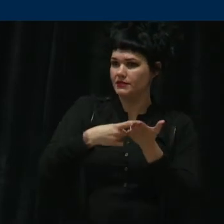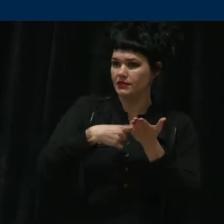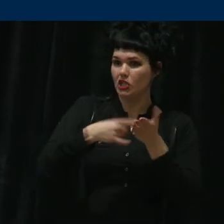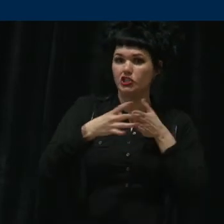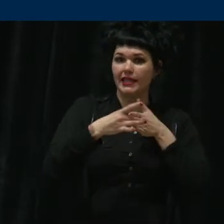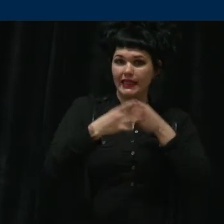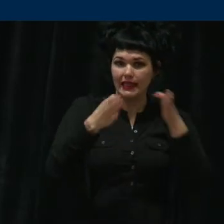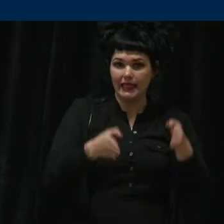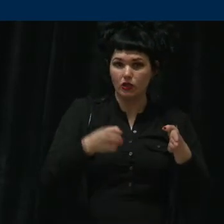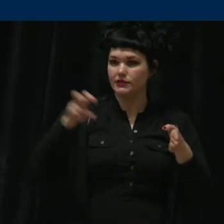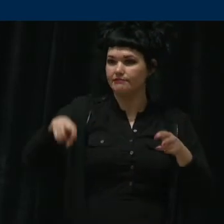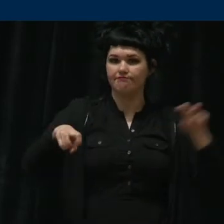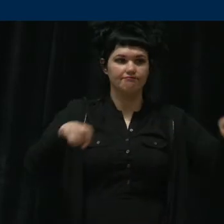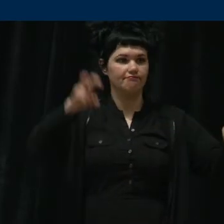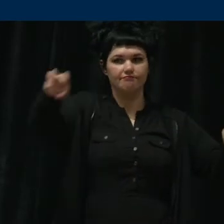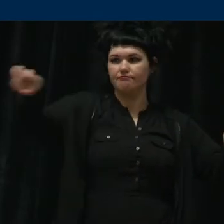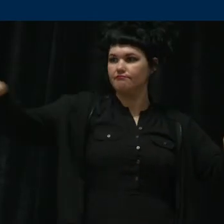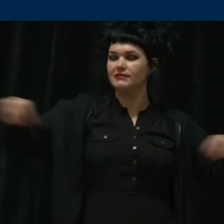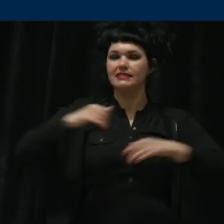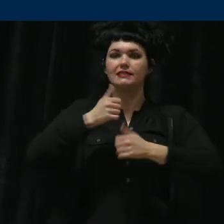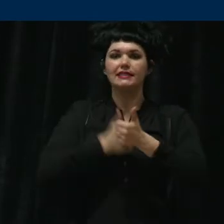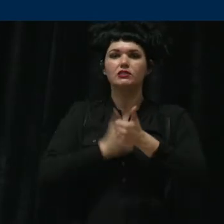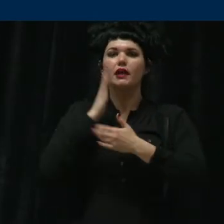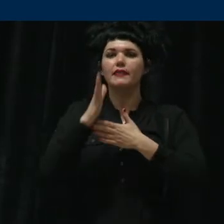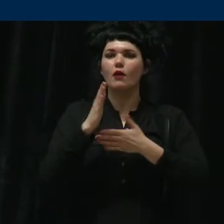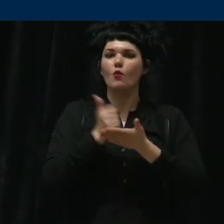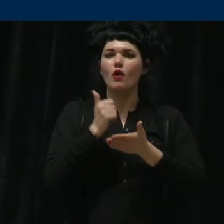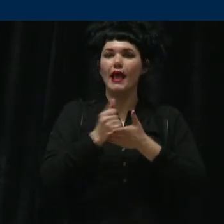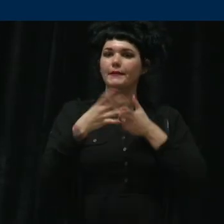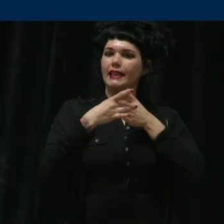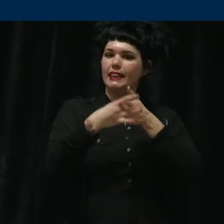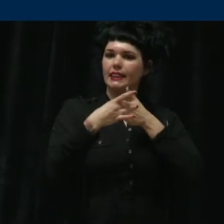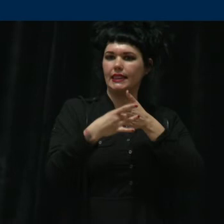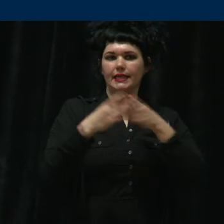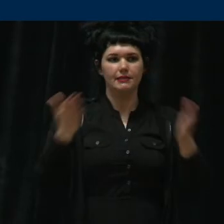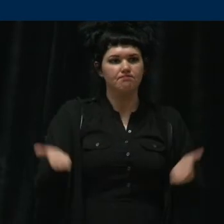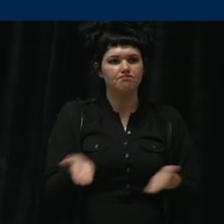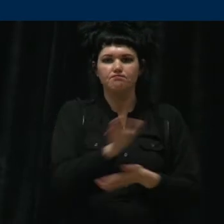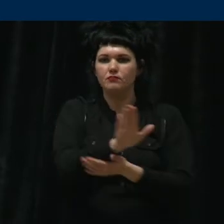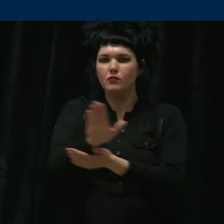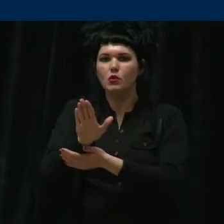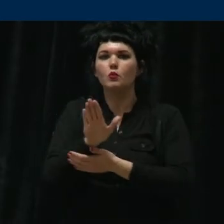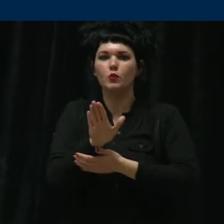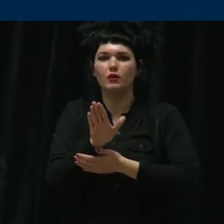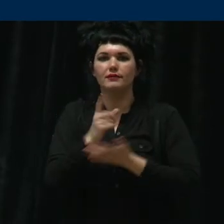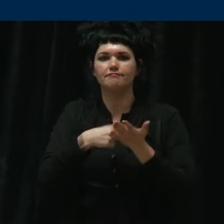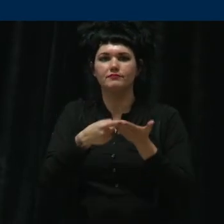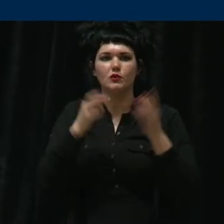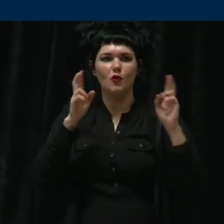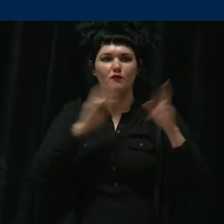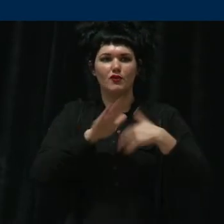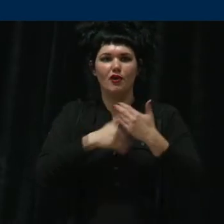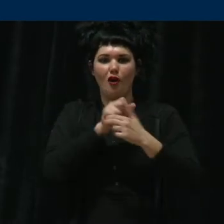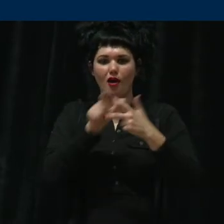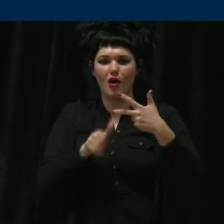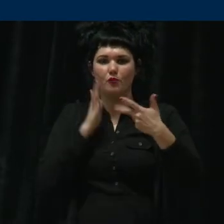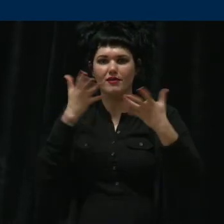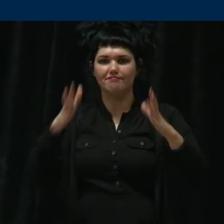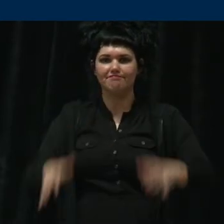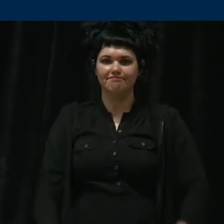at each table. They will help lead the discussion. And hopefully we'll get through all three of these